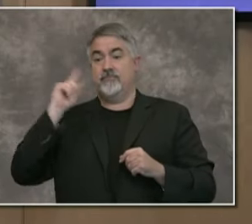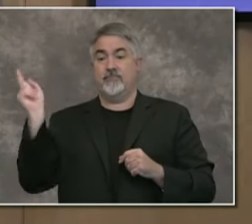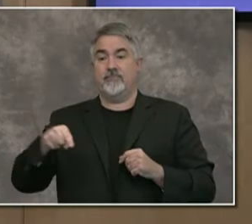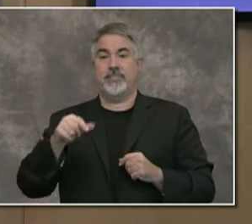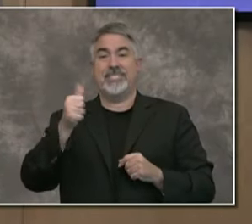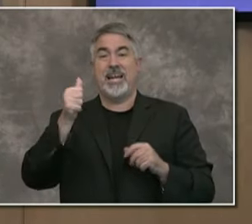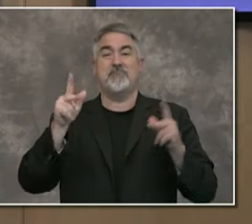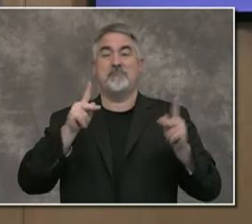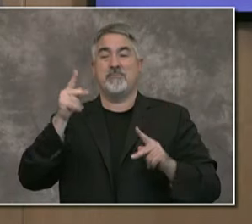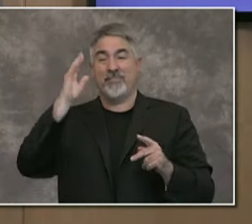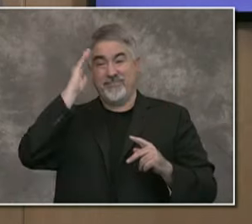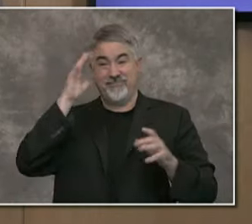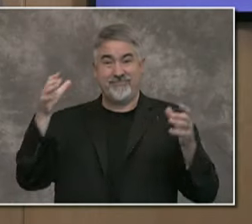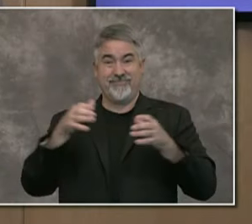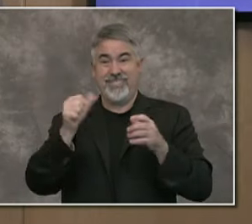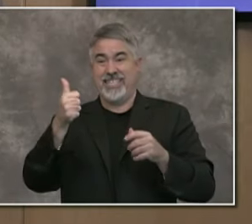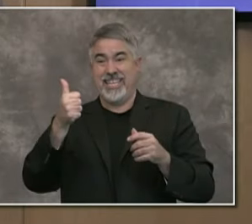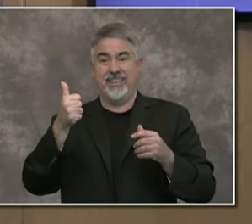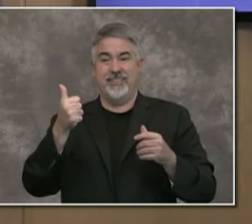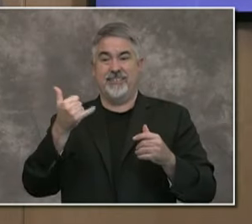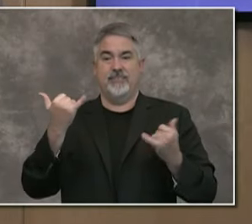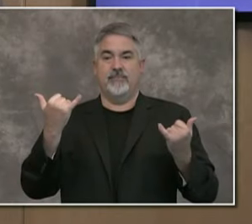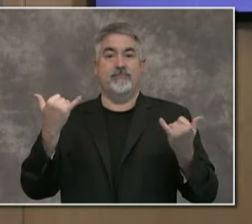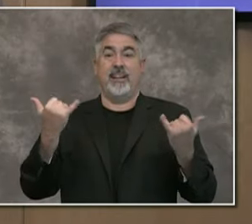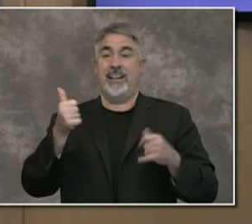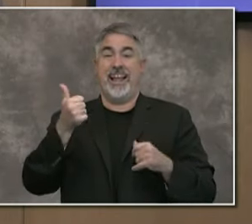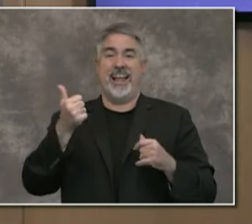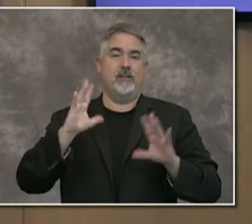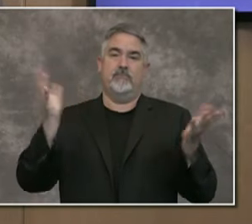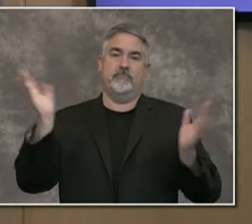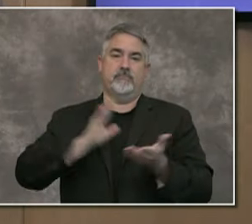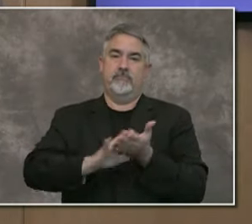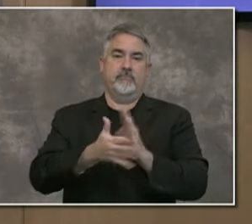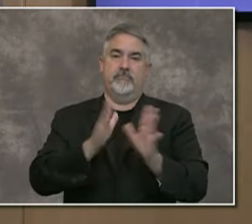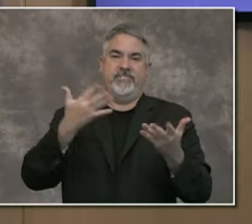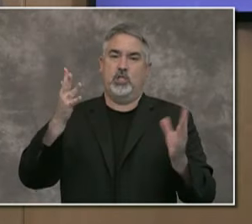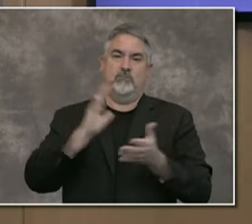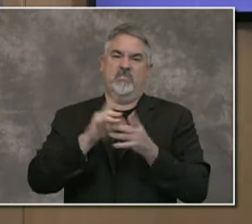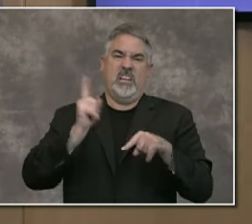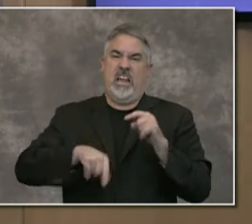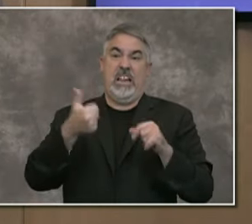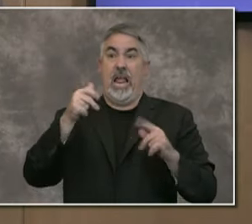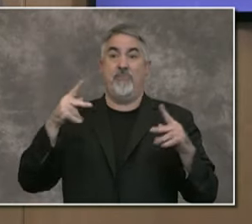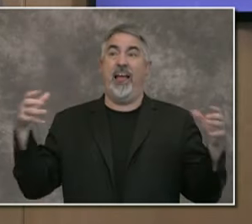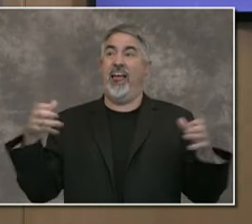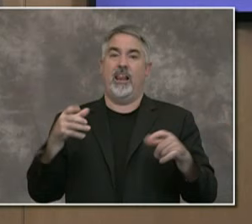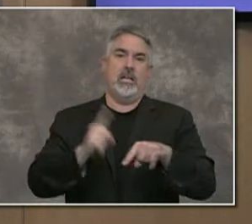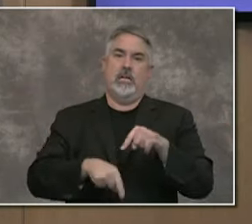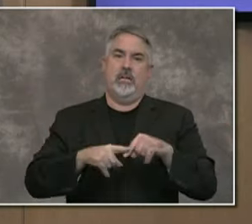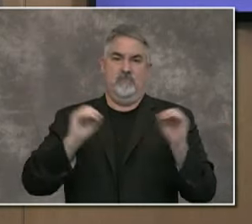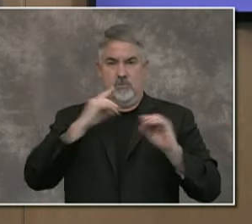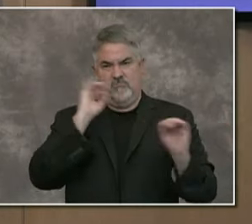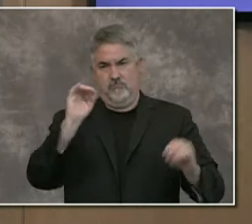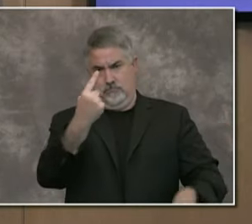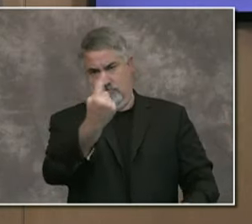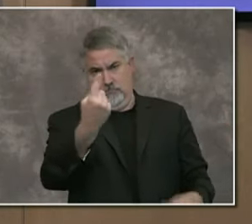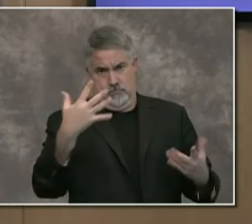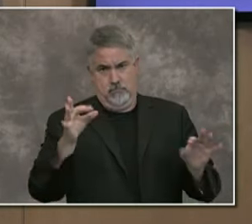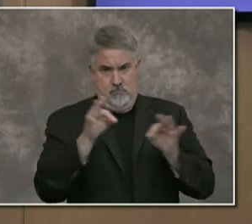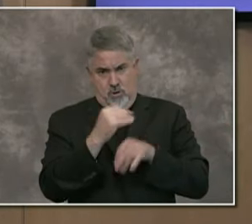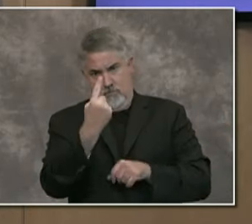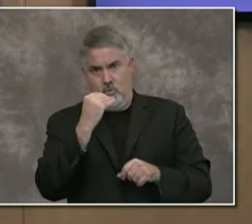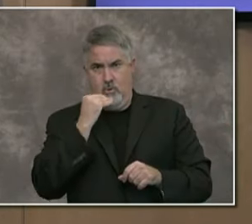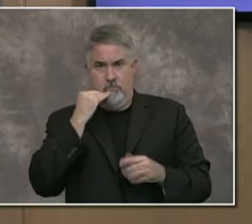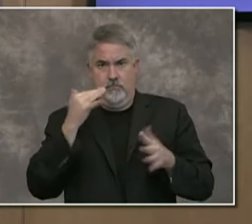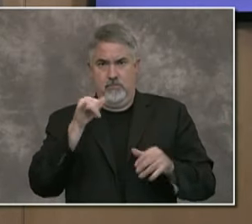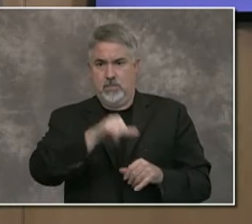but as we all know, there are no mass gatherings at all because the order is to stay at home unless you have to leave for an essential job or